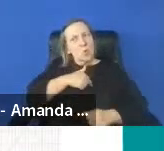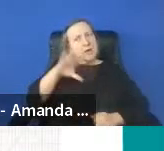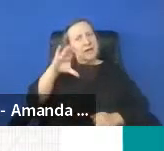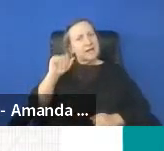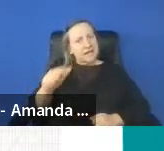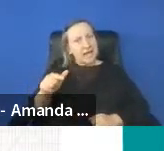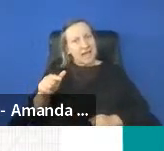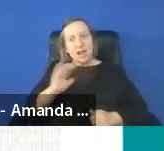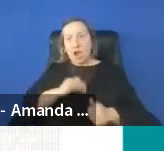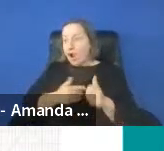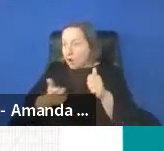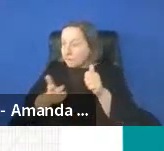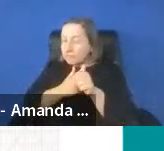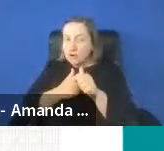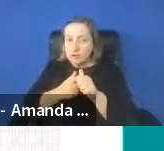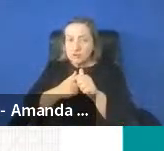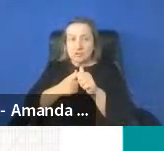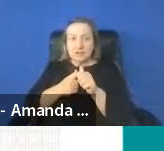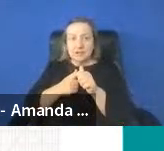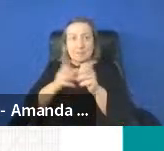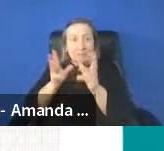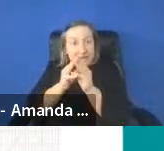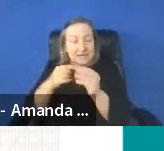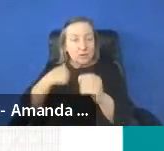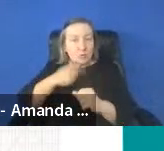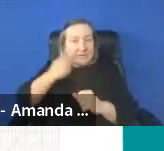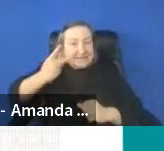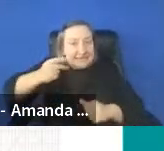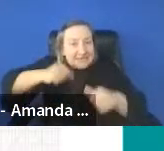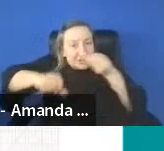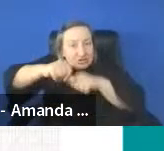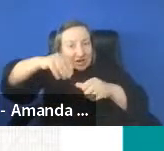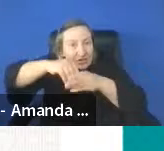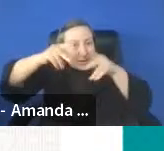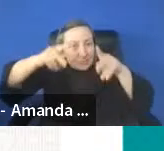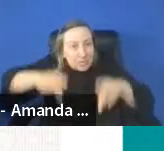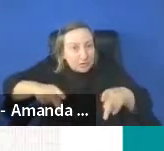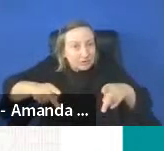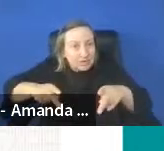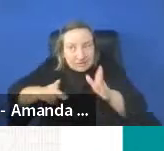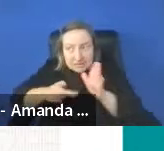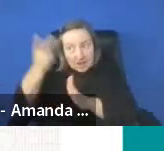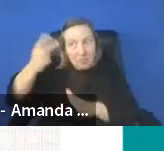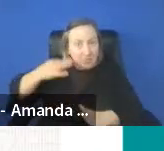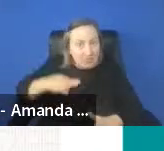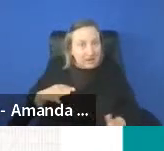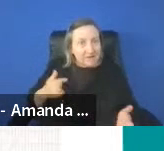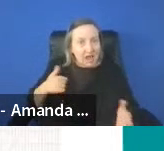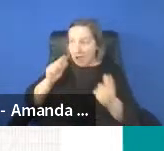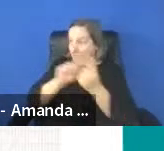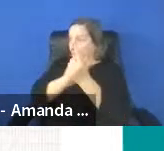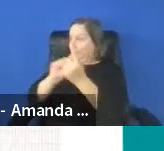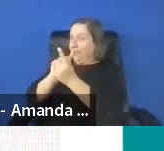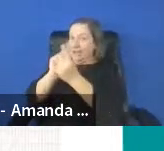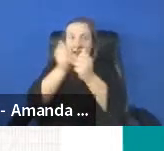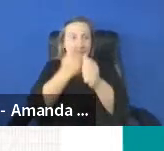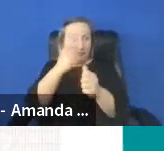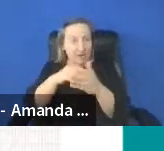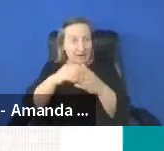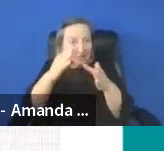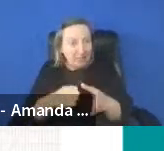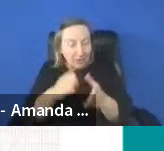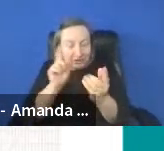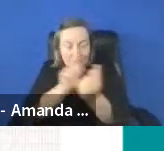first face-to-face meeting, and I think it did double duty for you. One, I got to meet everybody in person who was